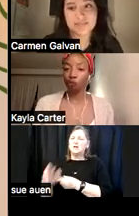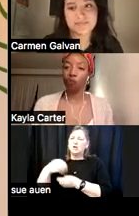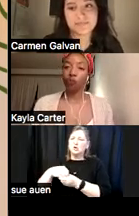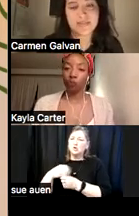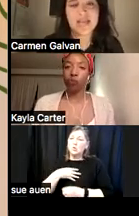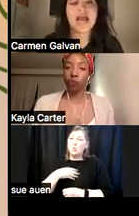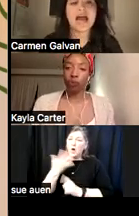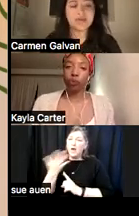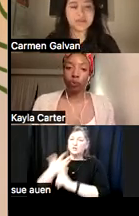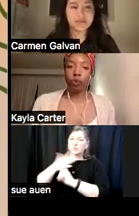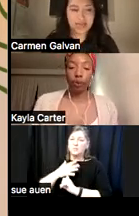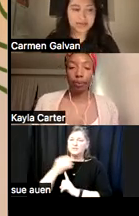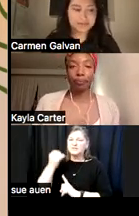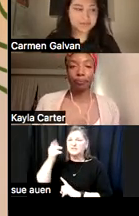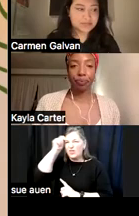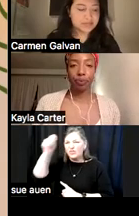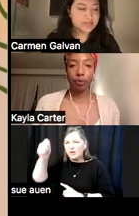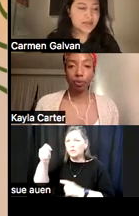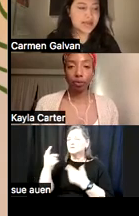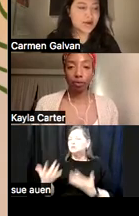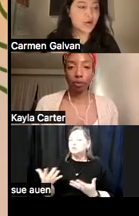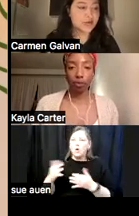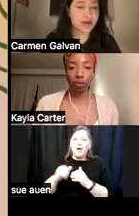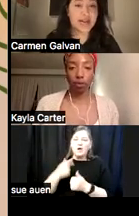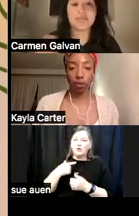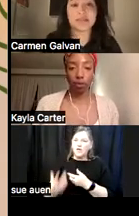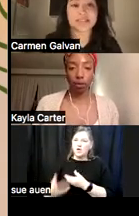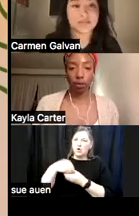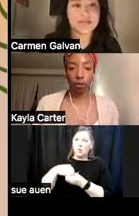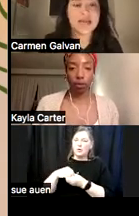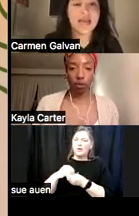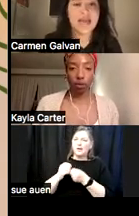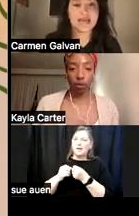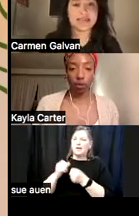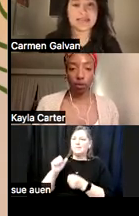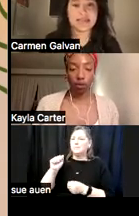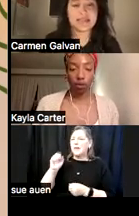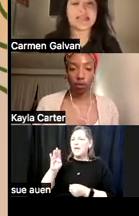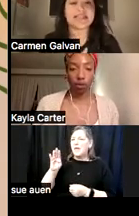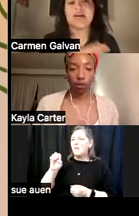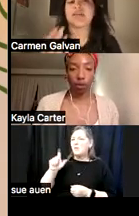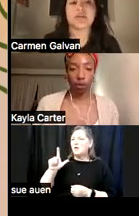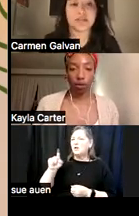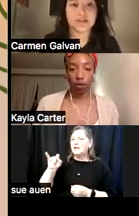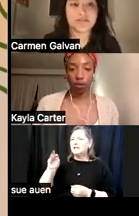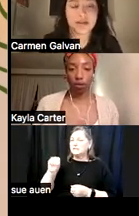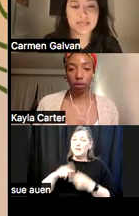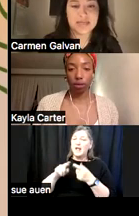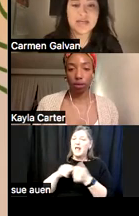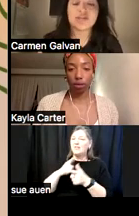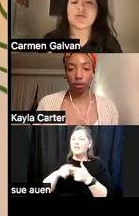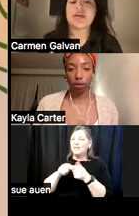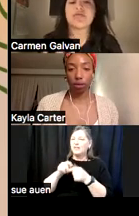ideologies? How do they incorporate ableism and this idea of the nuclear